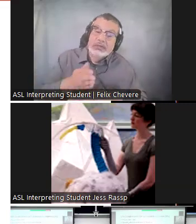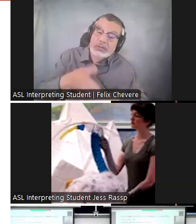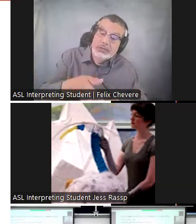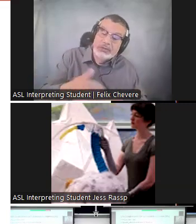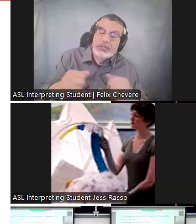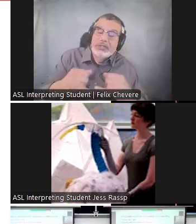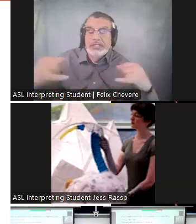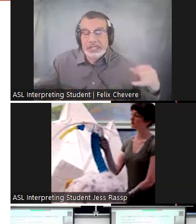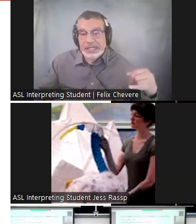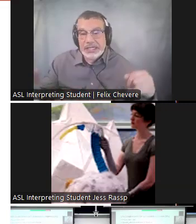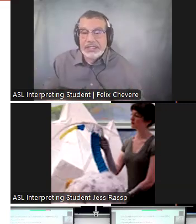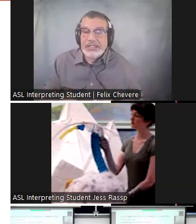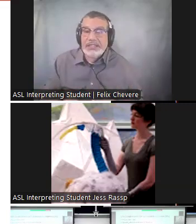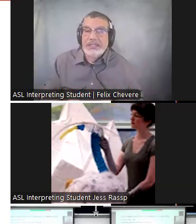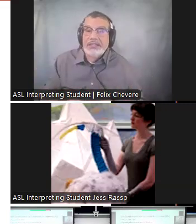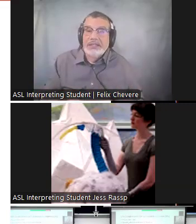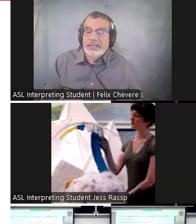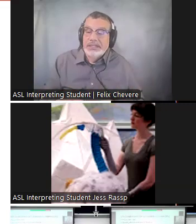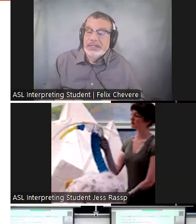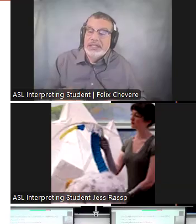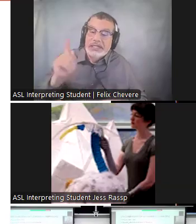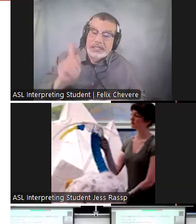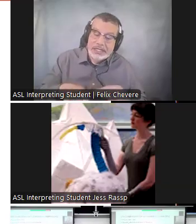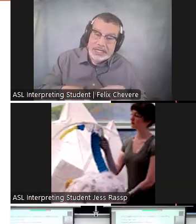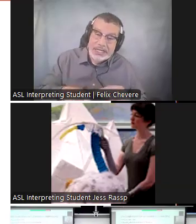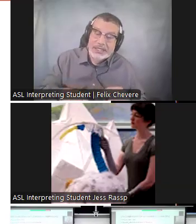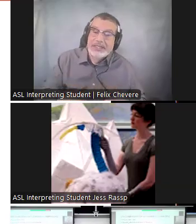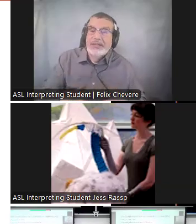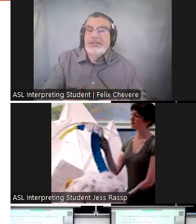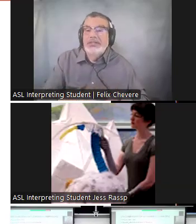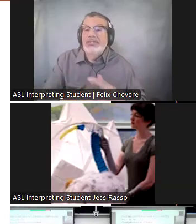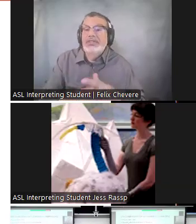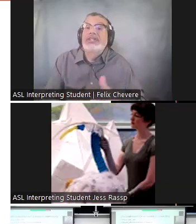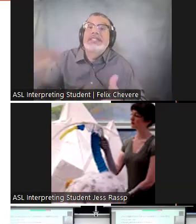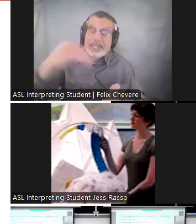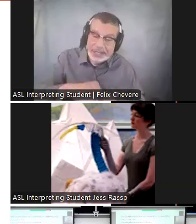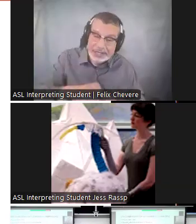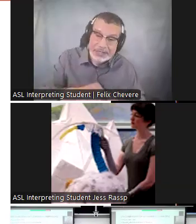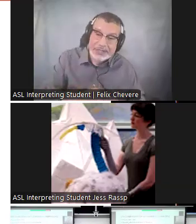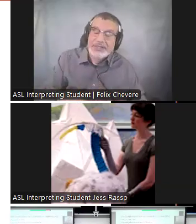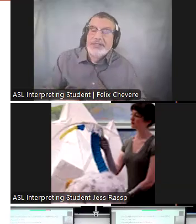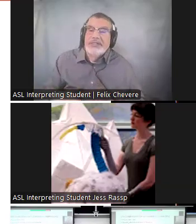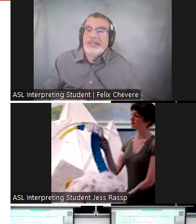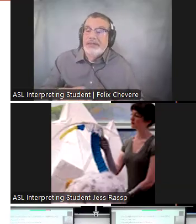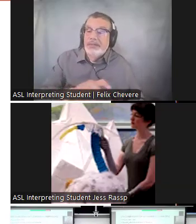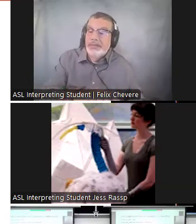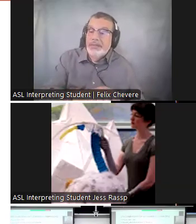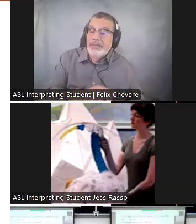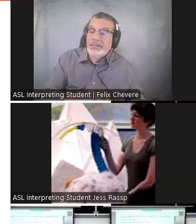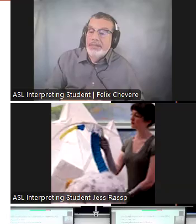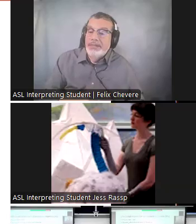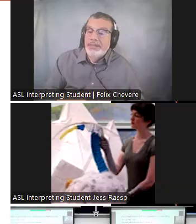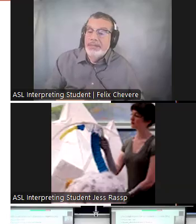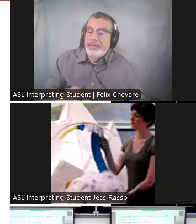whatever that event is, boom, depolarize. It's got to then repolarize to get back to where it is after that signal has been